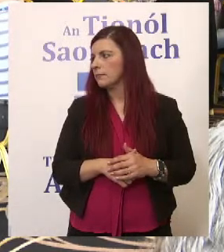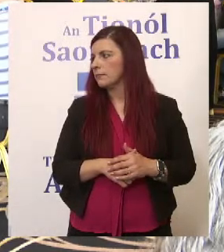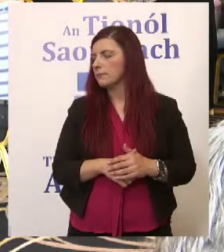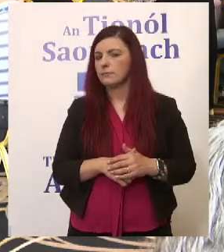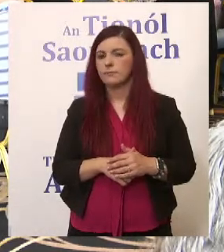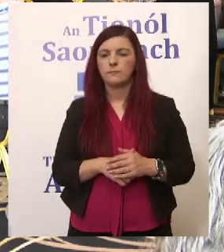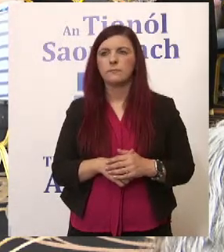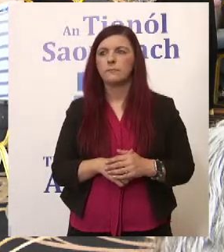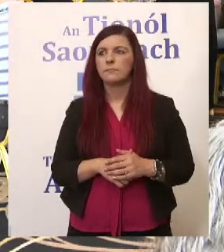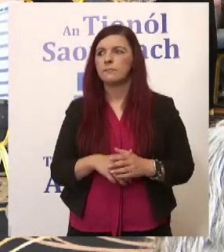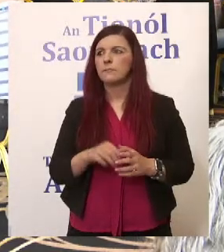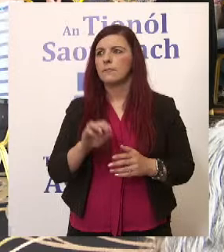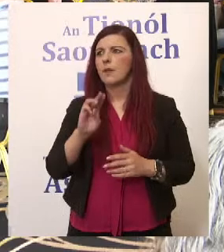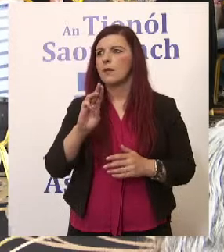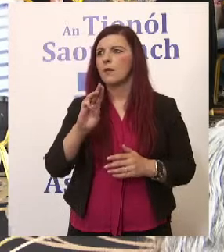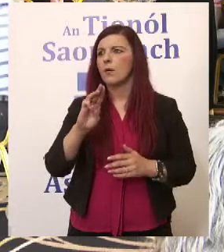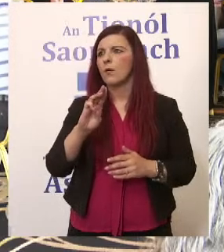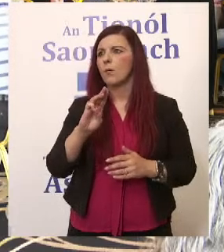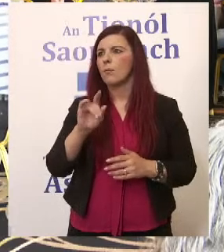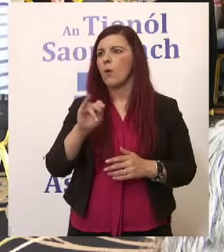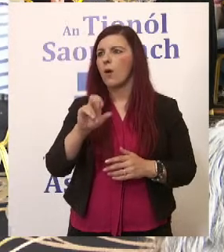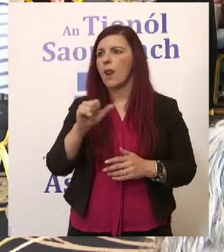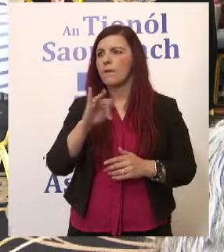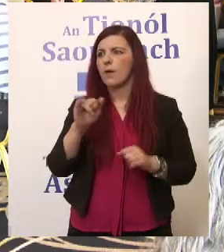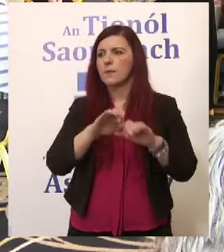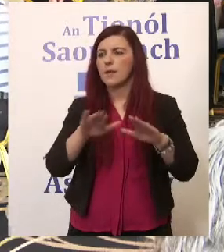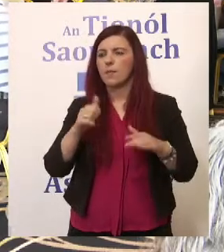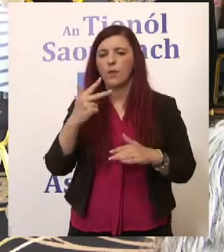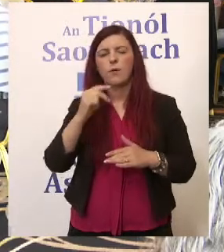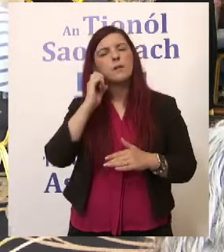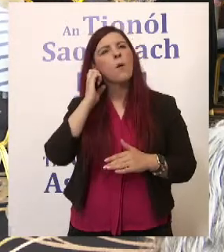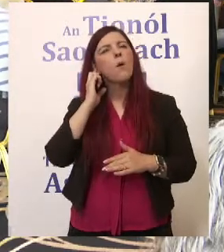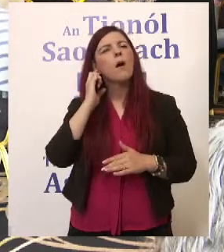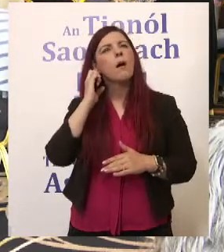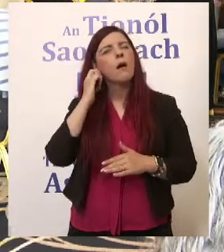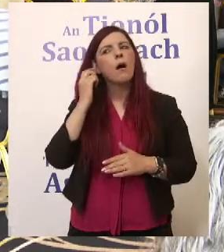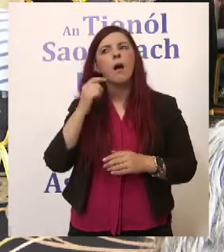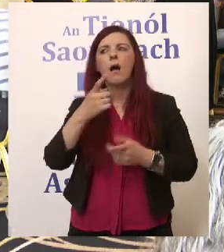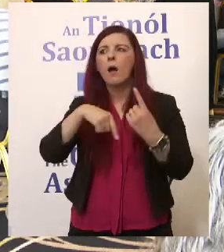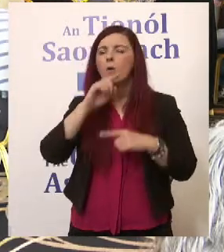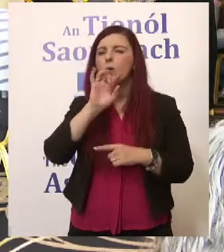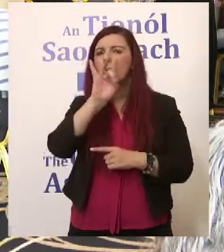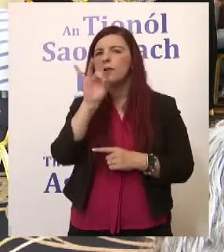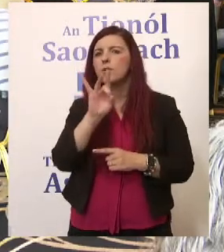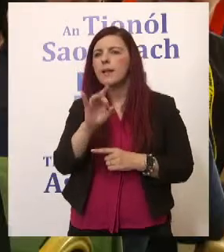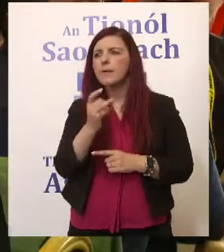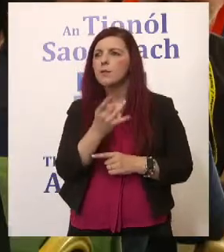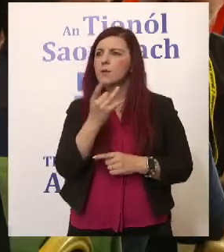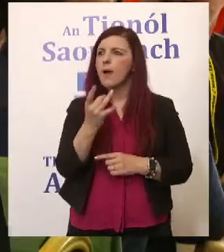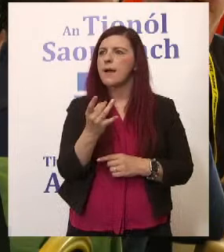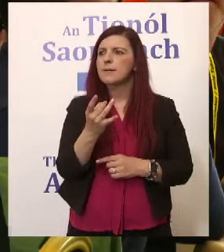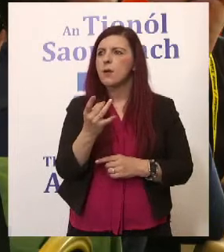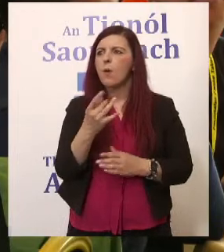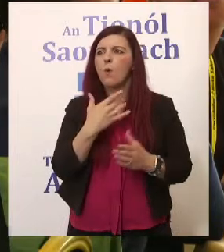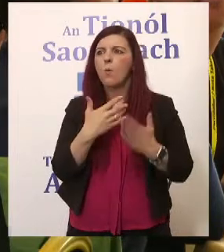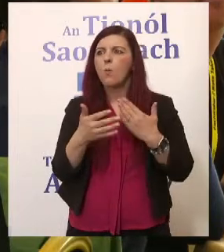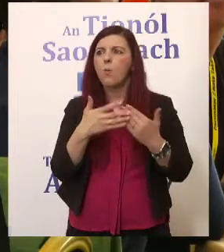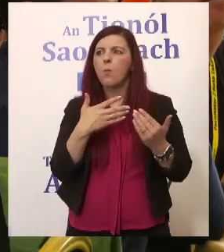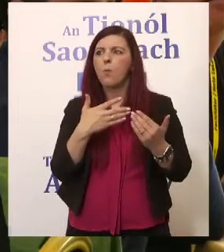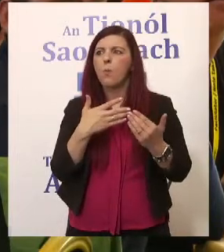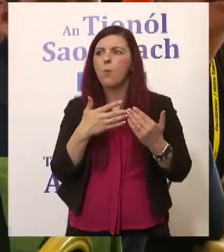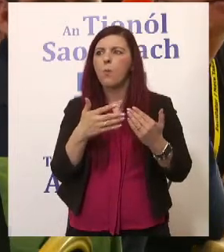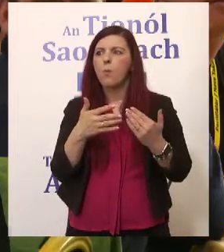Hi, it's Paula for table 3. So our question is, what are the reasons for us raising only